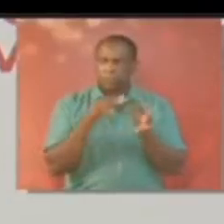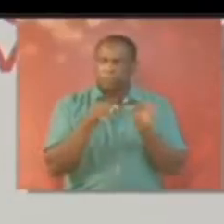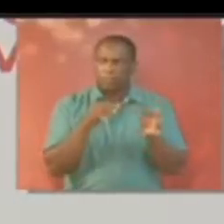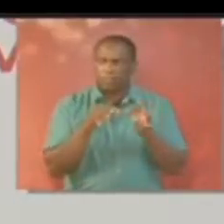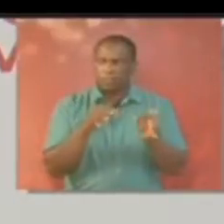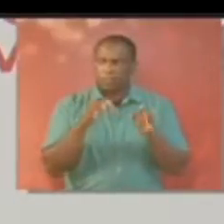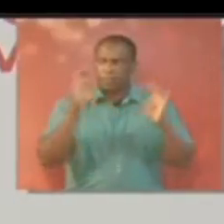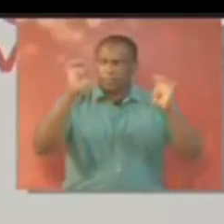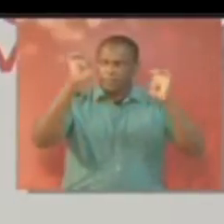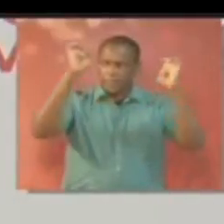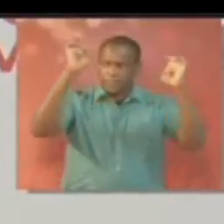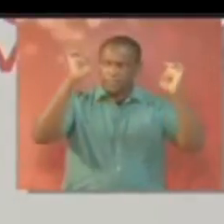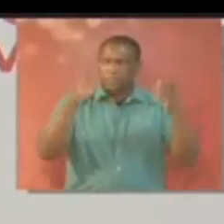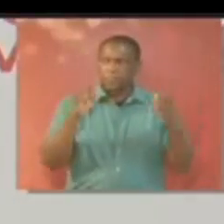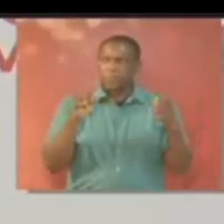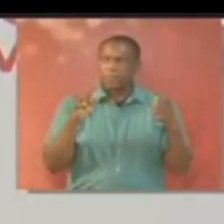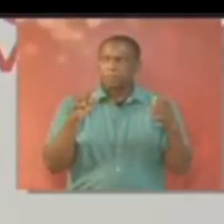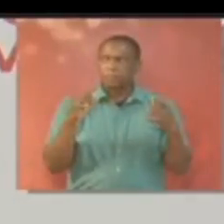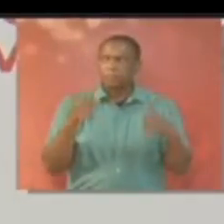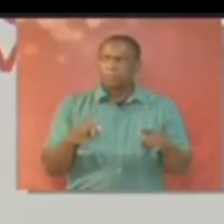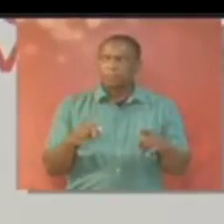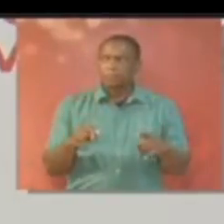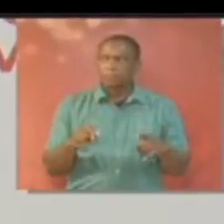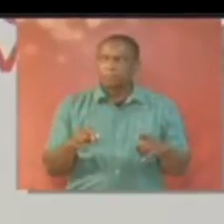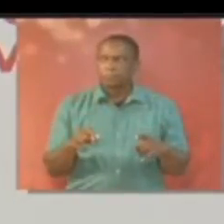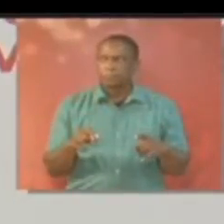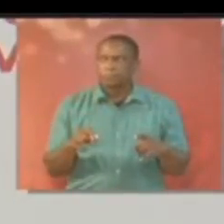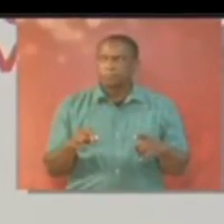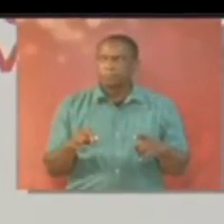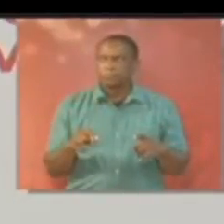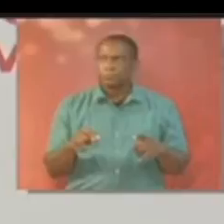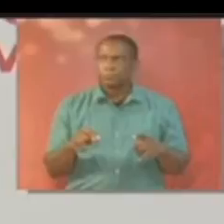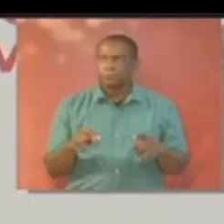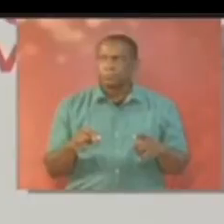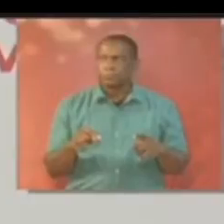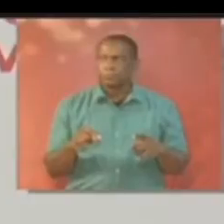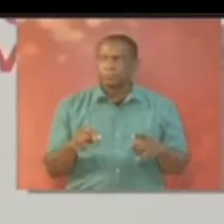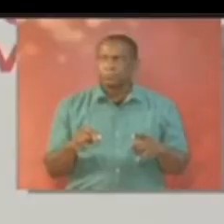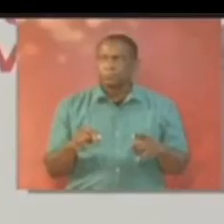about is vaccines, and it goes on like this.